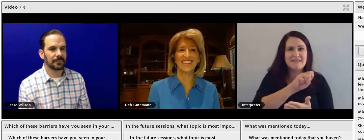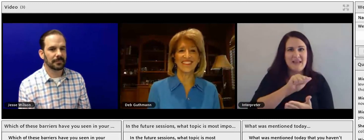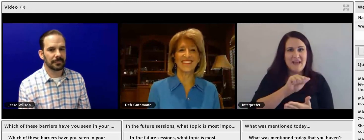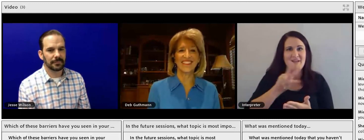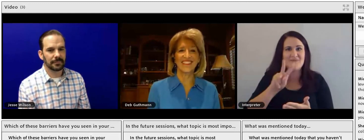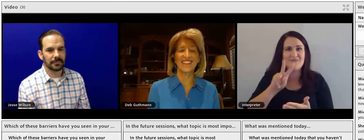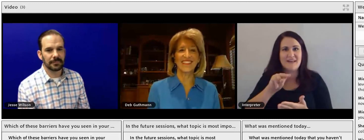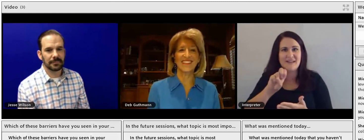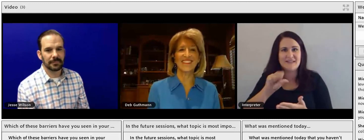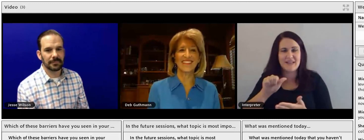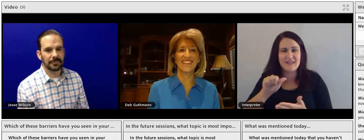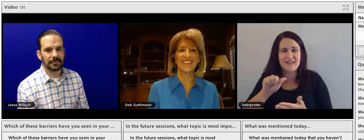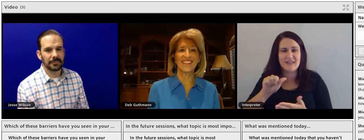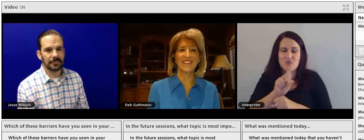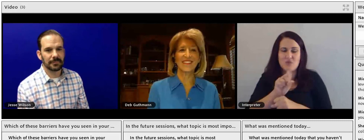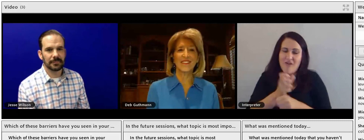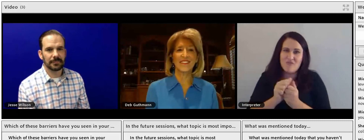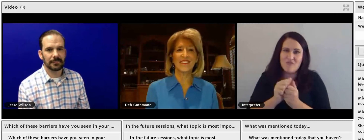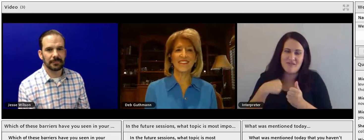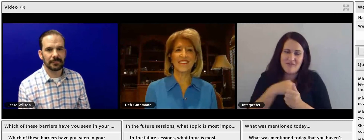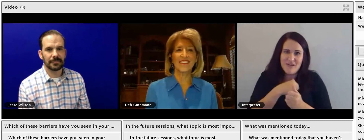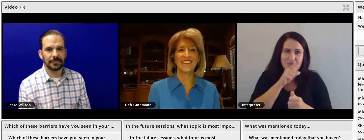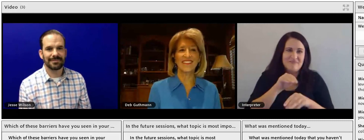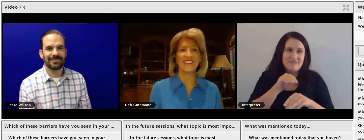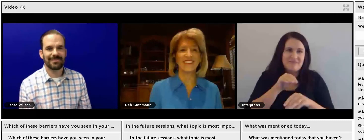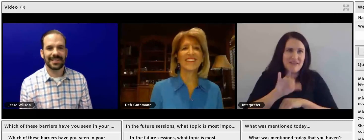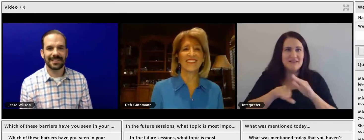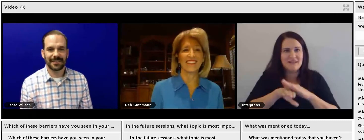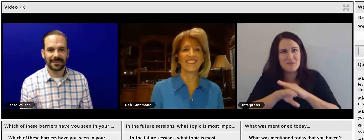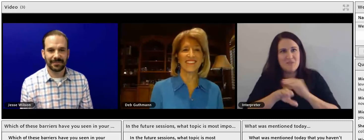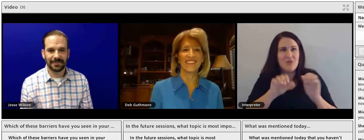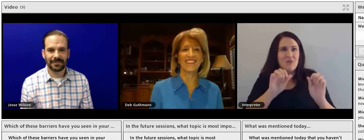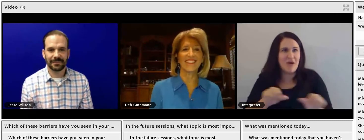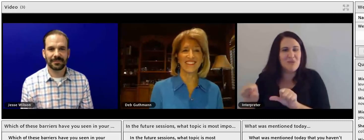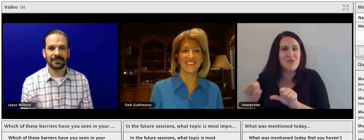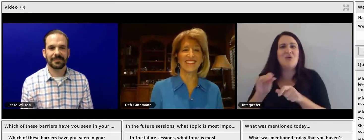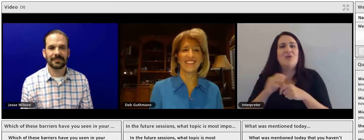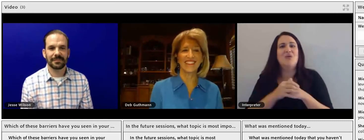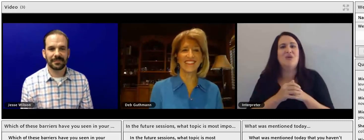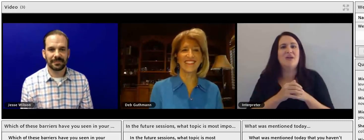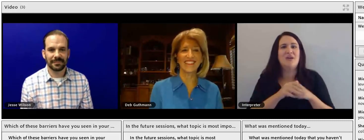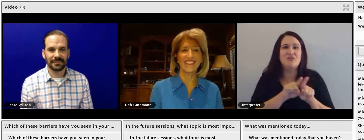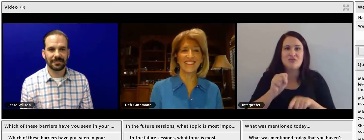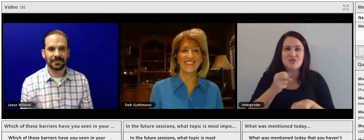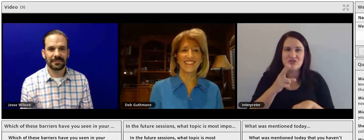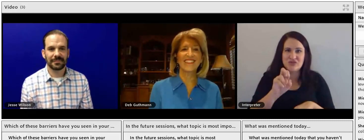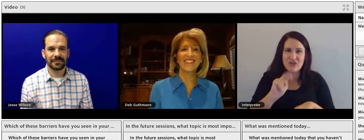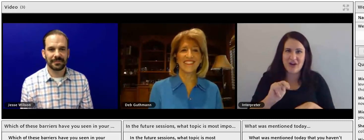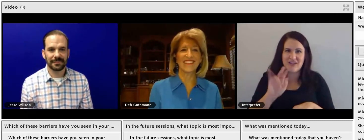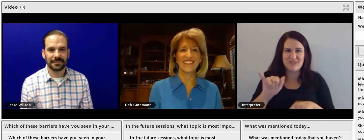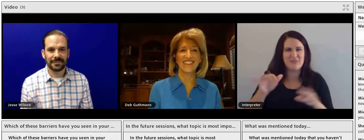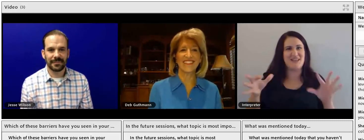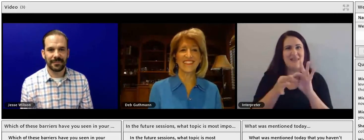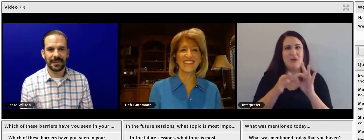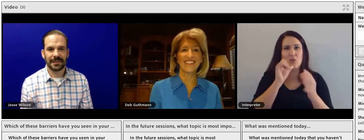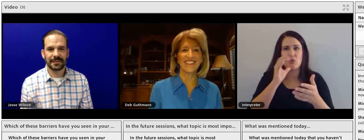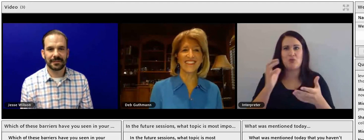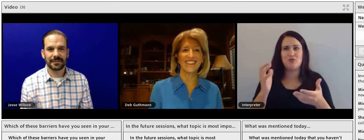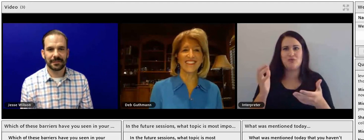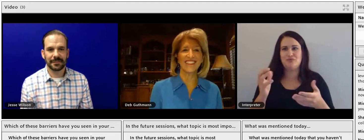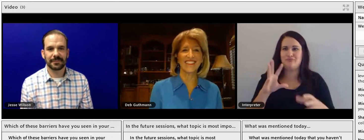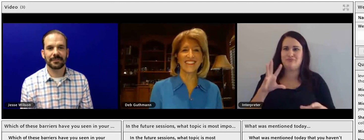make this as accessible as possible, and to Sharon Hesseltine, who was the link, who bridged us all together. Looks like